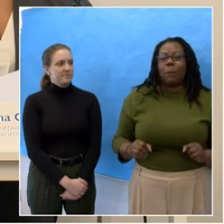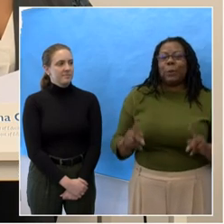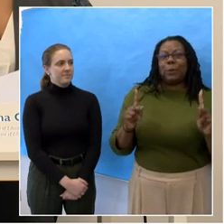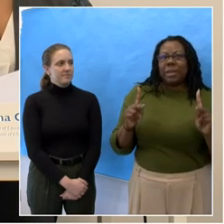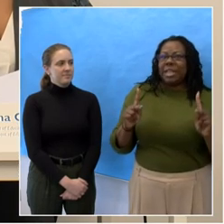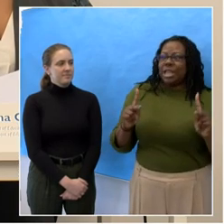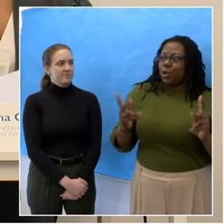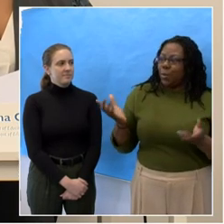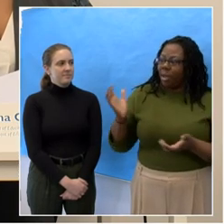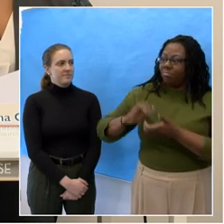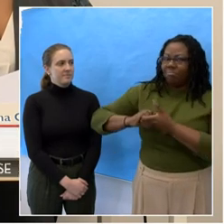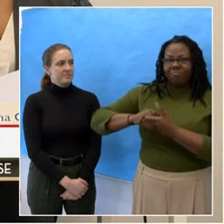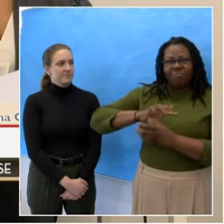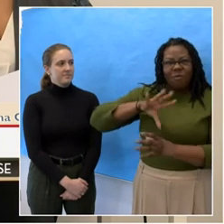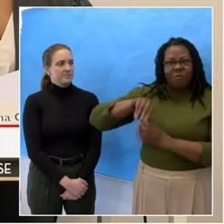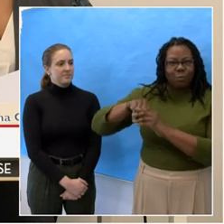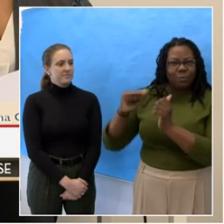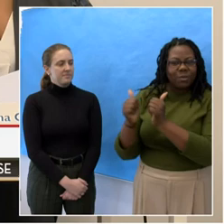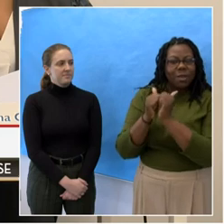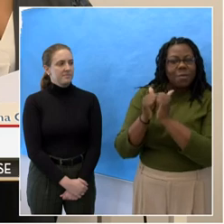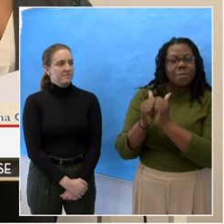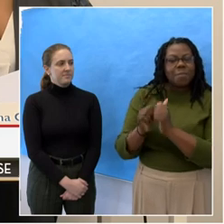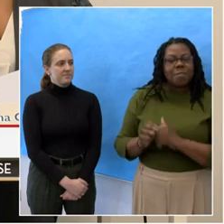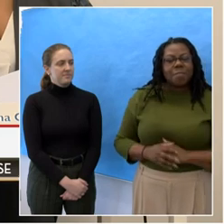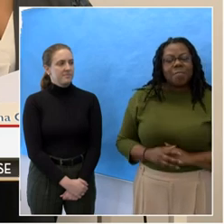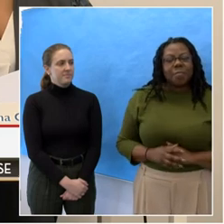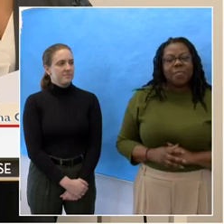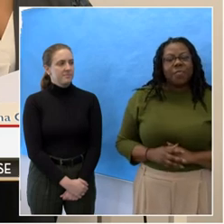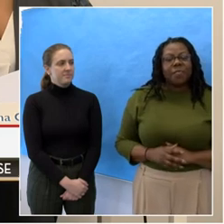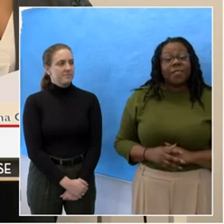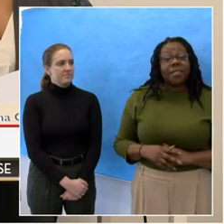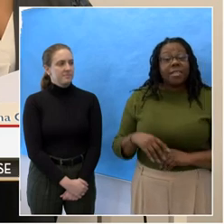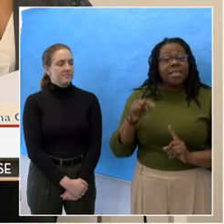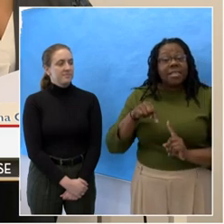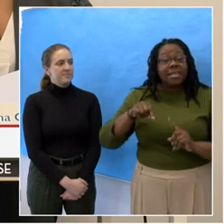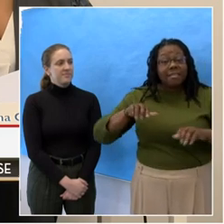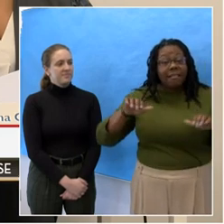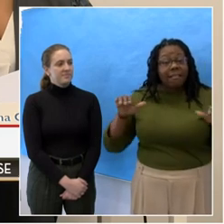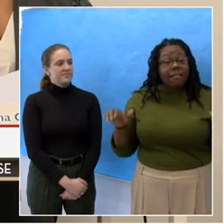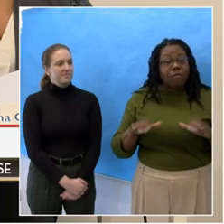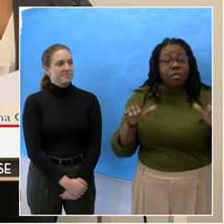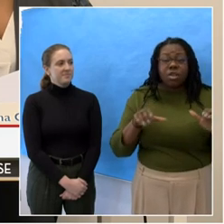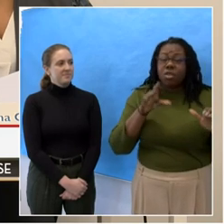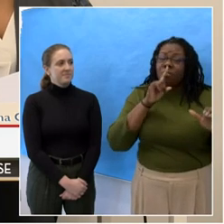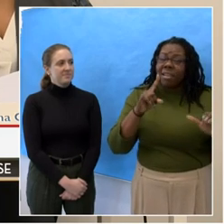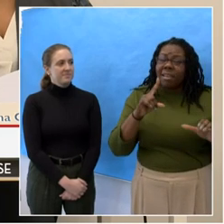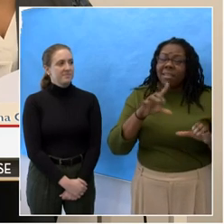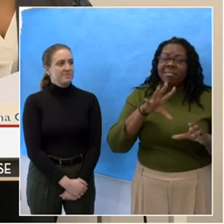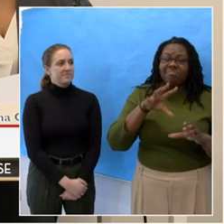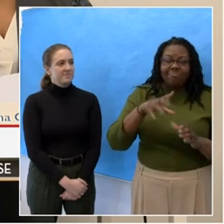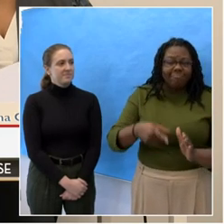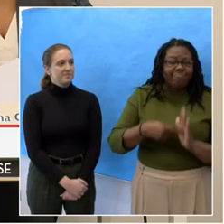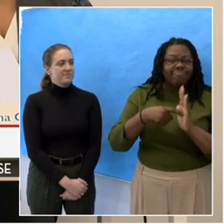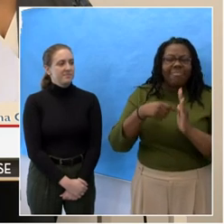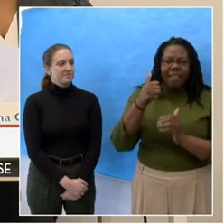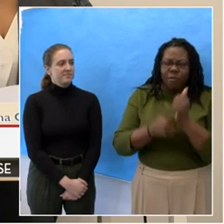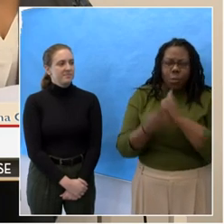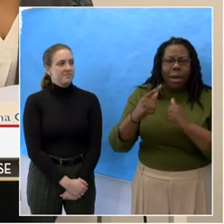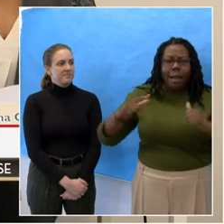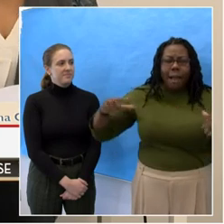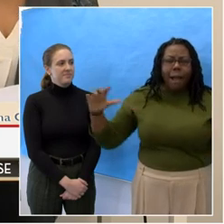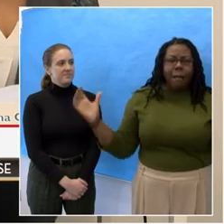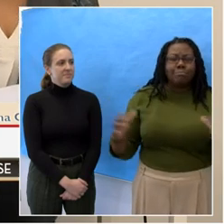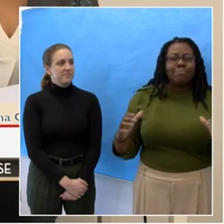about when we're our best, it is truly a village effort. And so I think all of the entities here coming together around